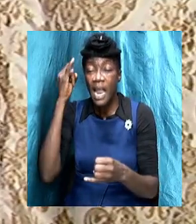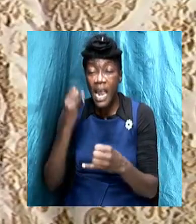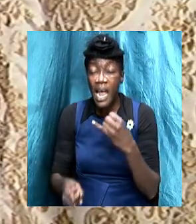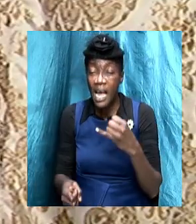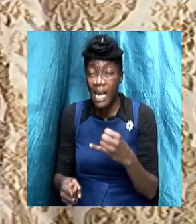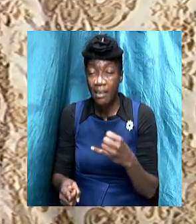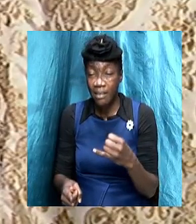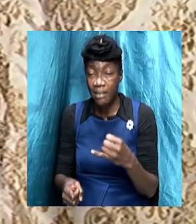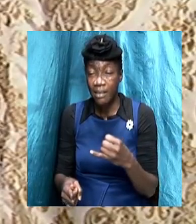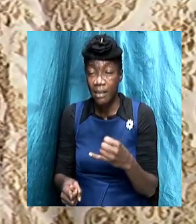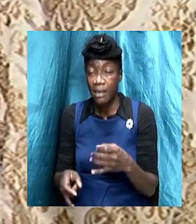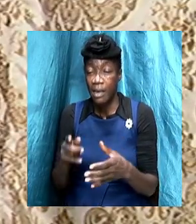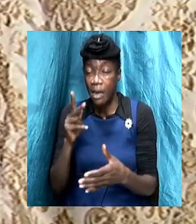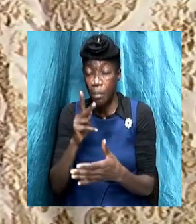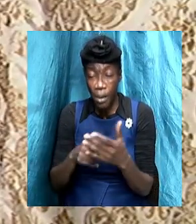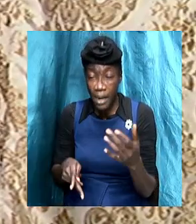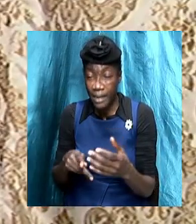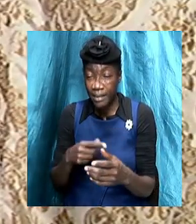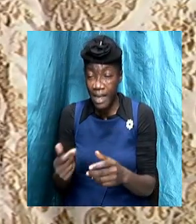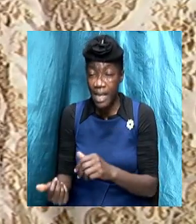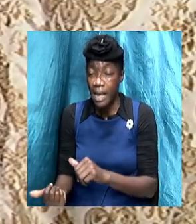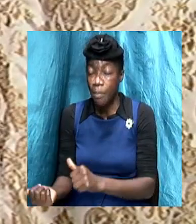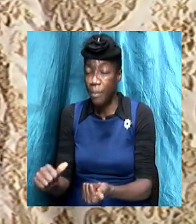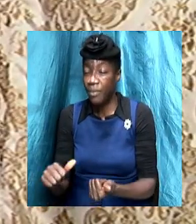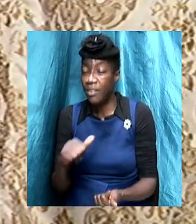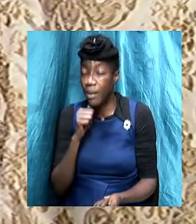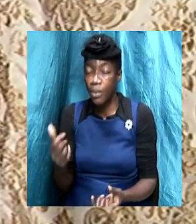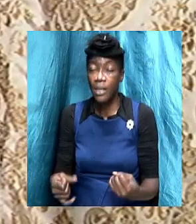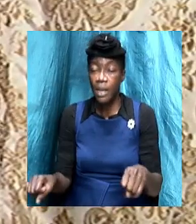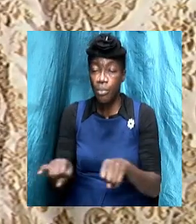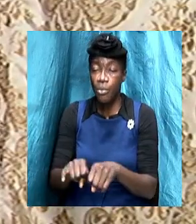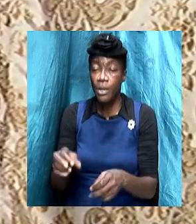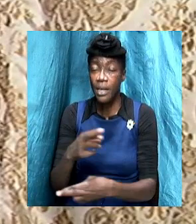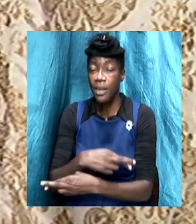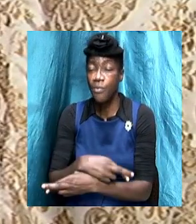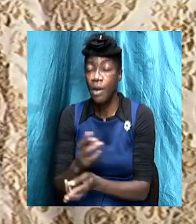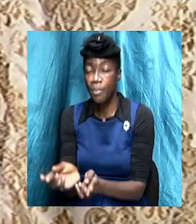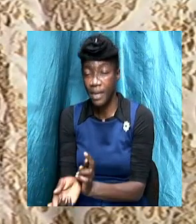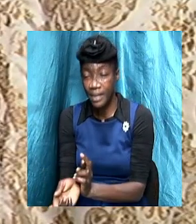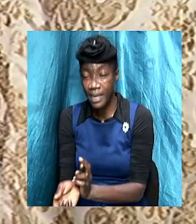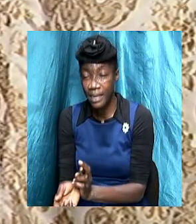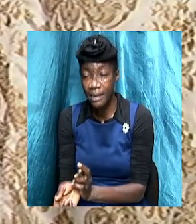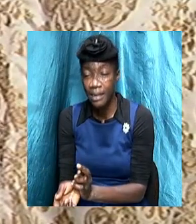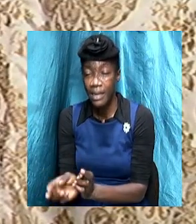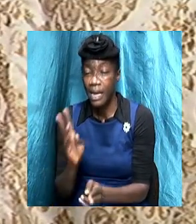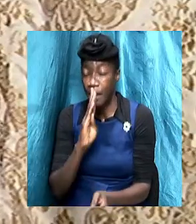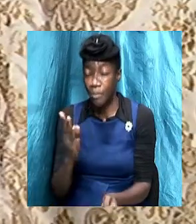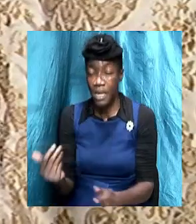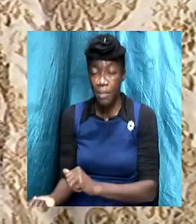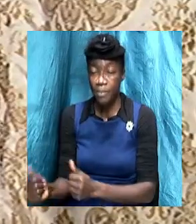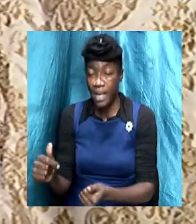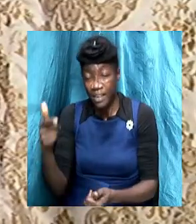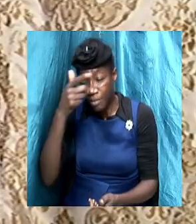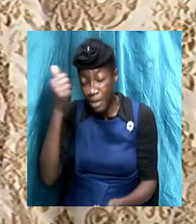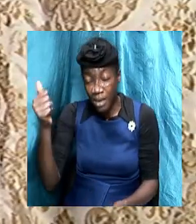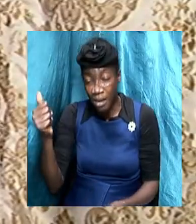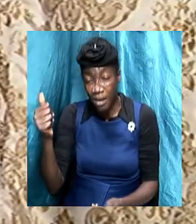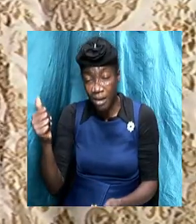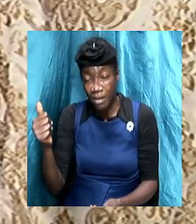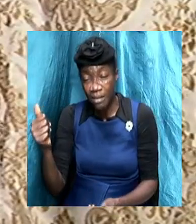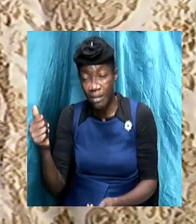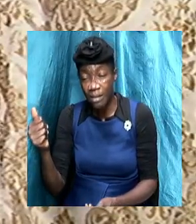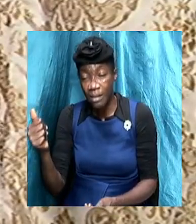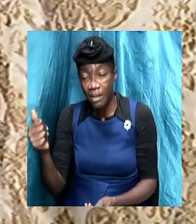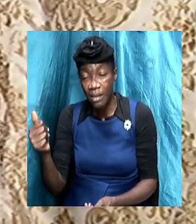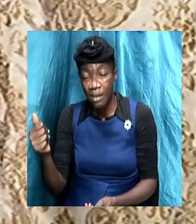says baptism is not important. You repent and get baptized because of the remission of your sins. In other words, you're saying then, the